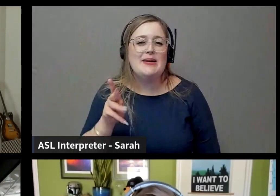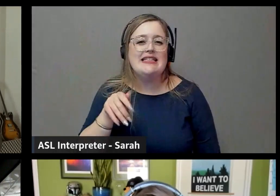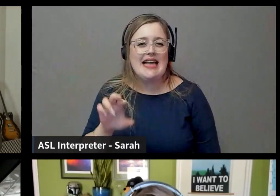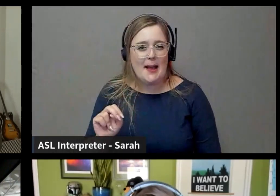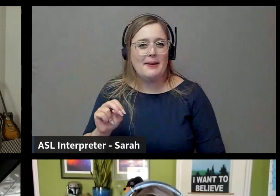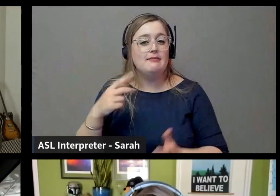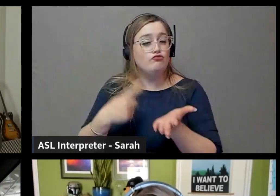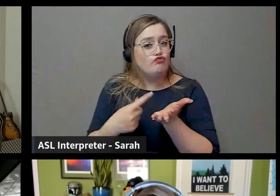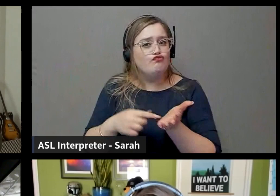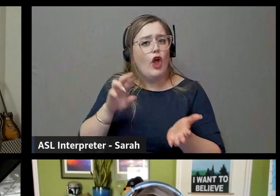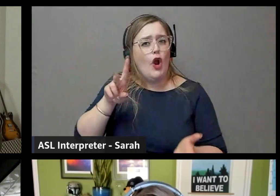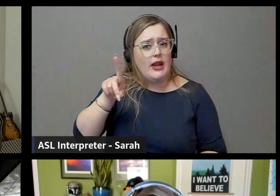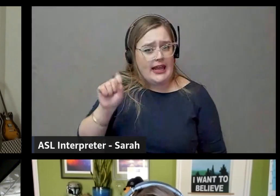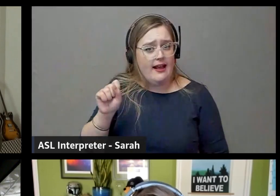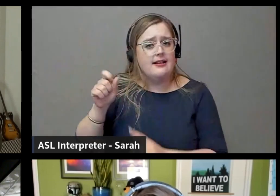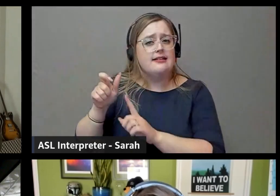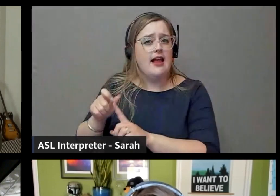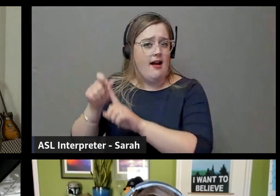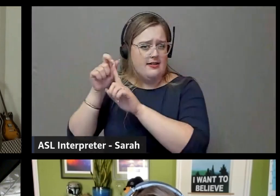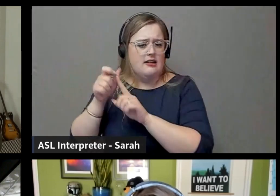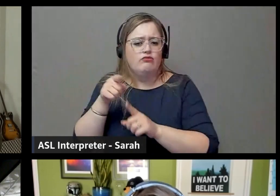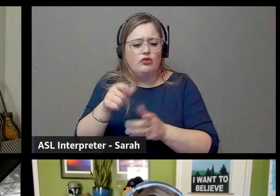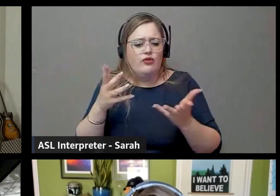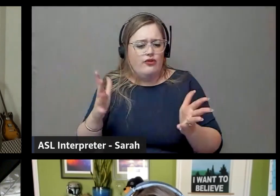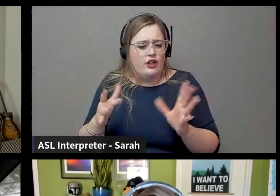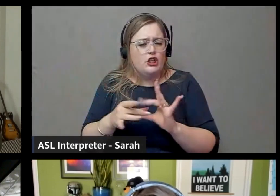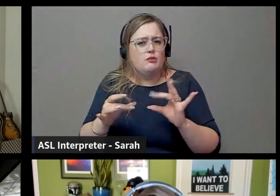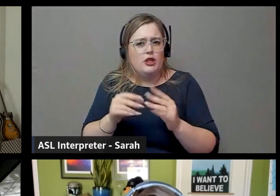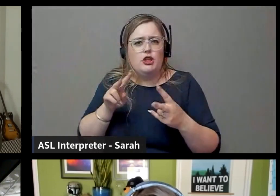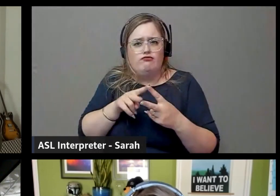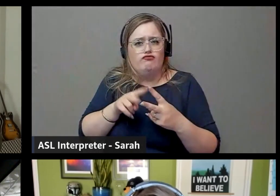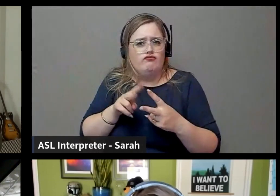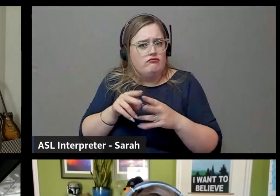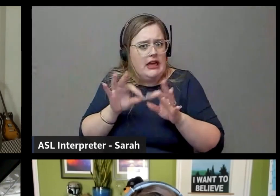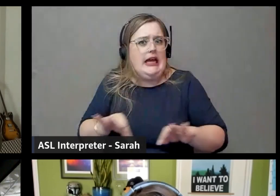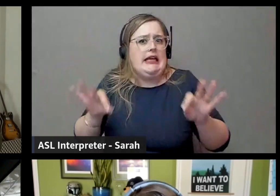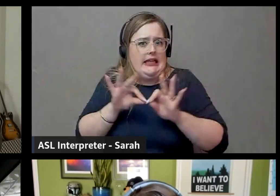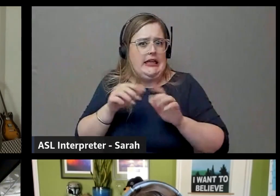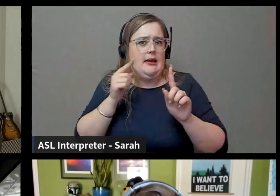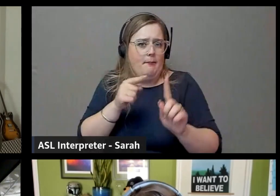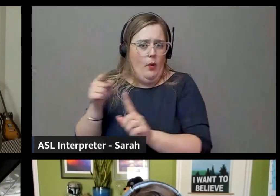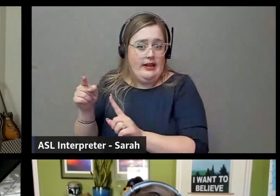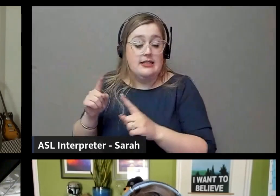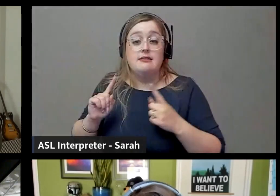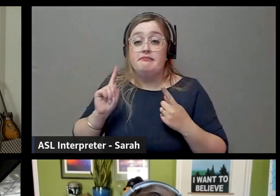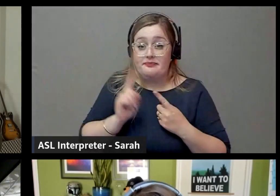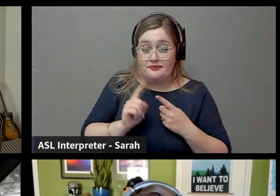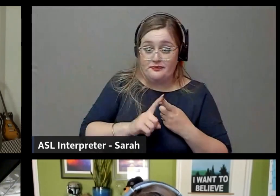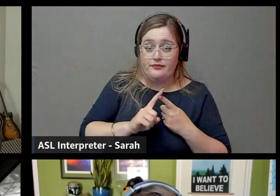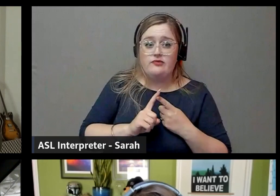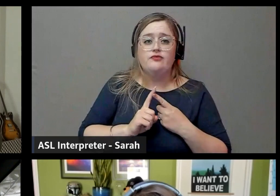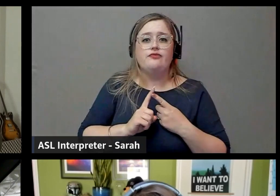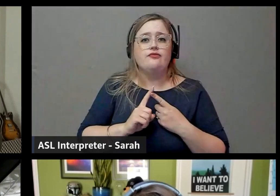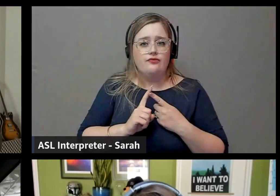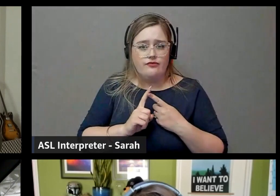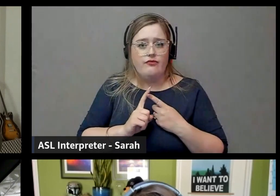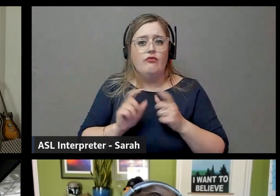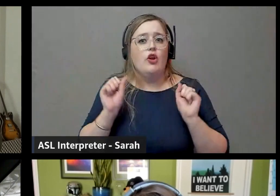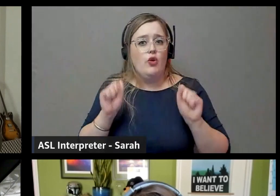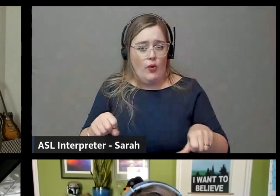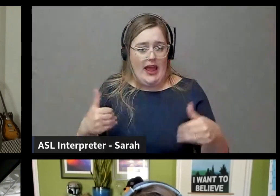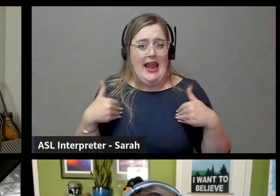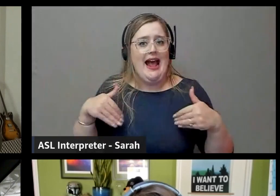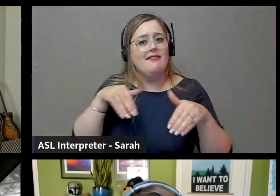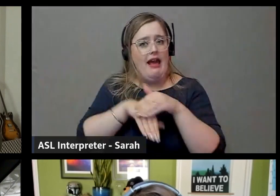mentioned two really key points, I think, about it. One is that you actually can get access to